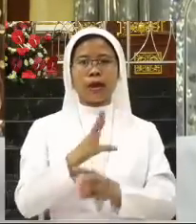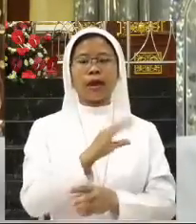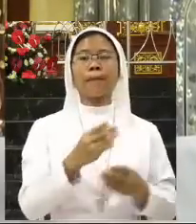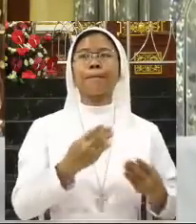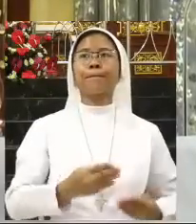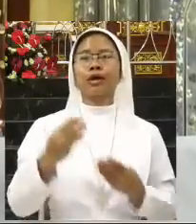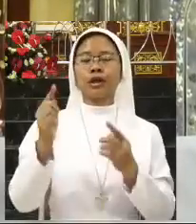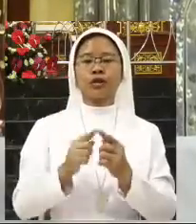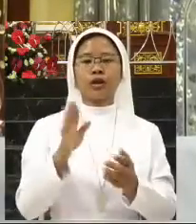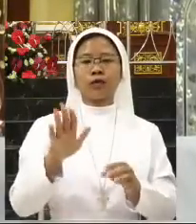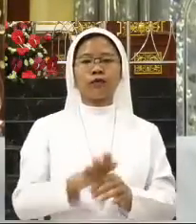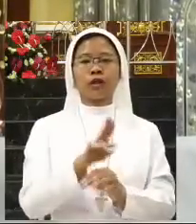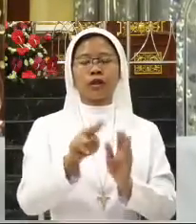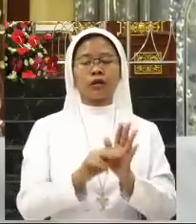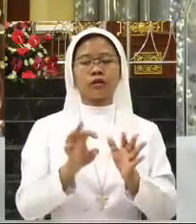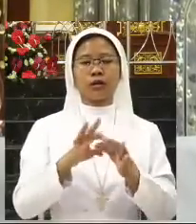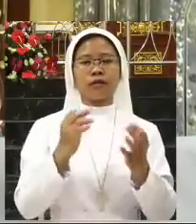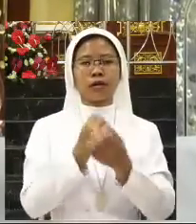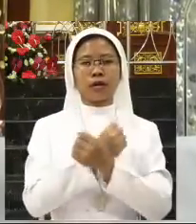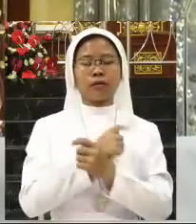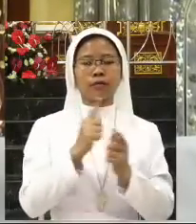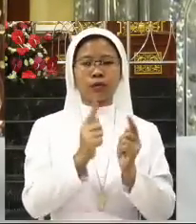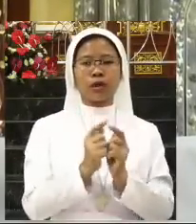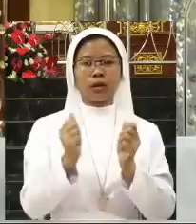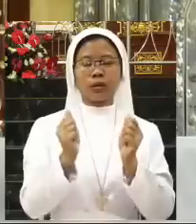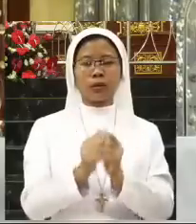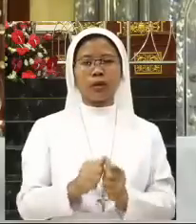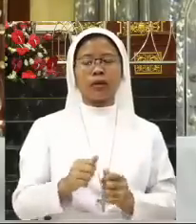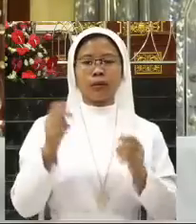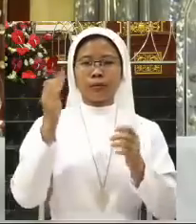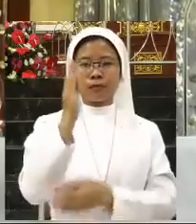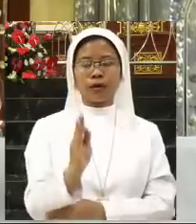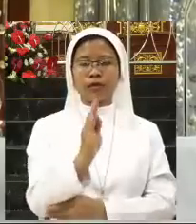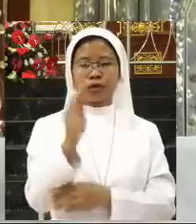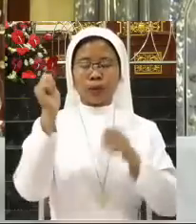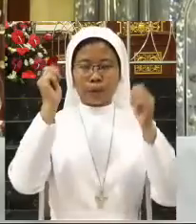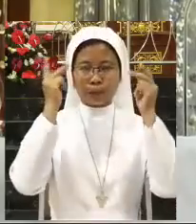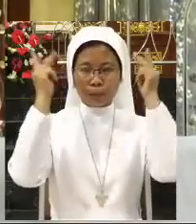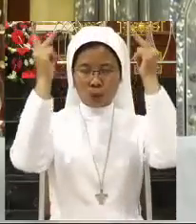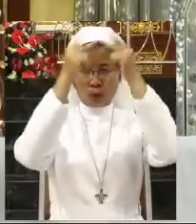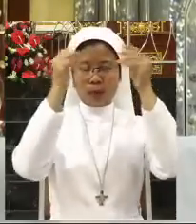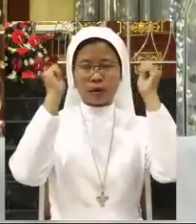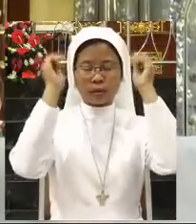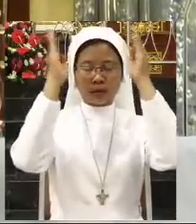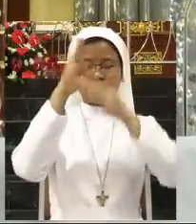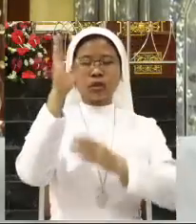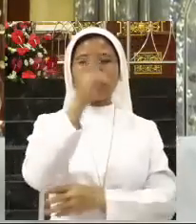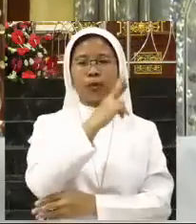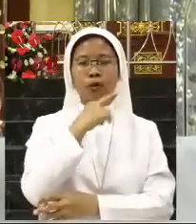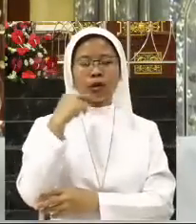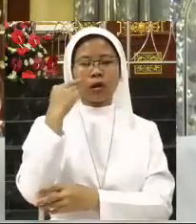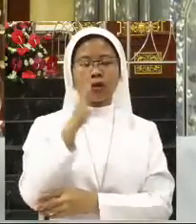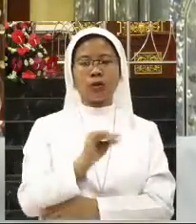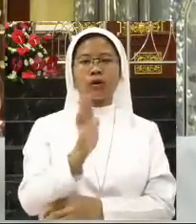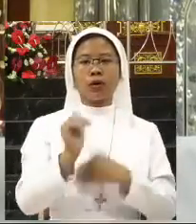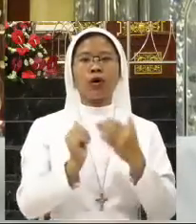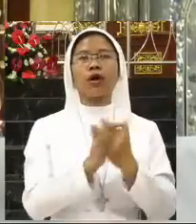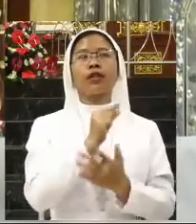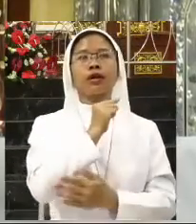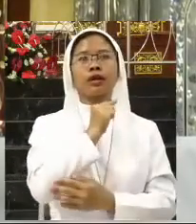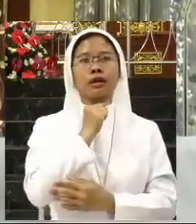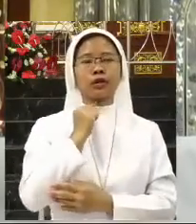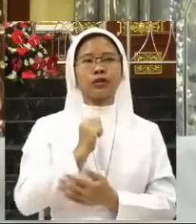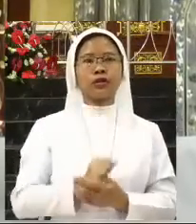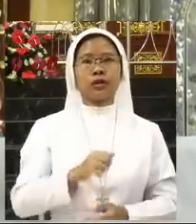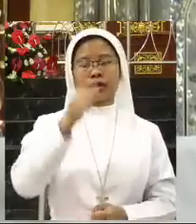bring her to the fullness of charity, together with Francis, our Pope, and Rolando, our Archbishop, and all the